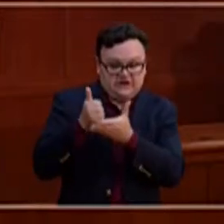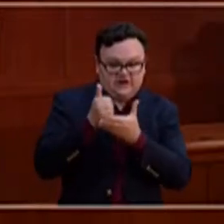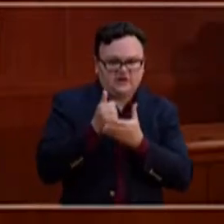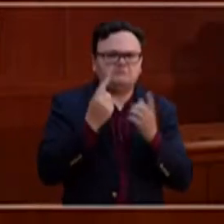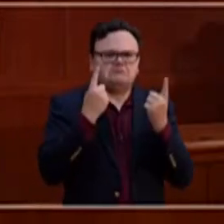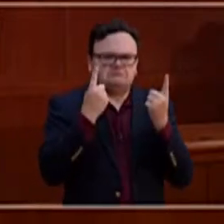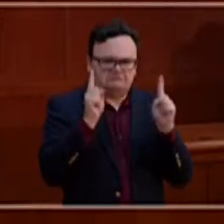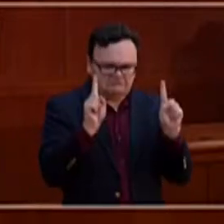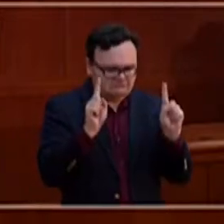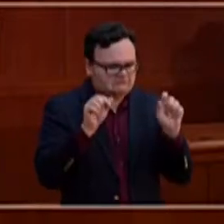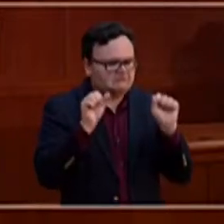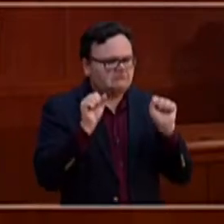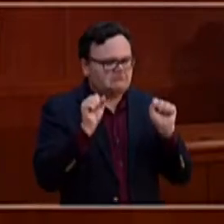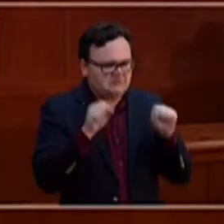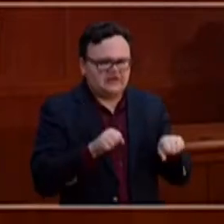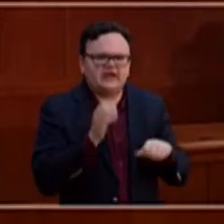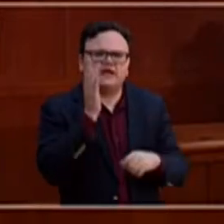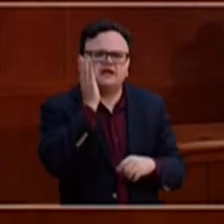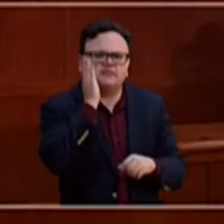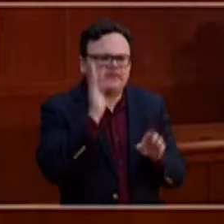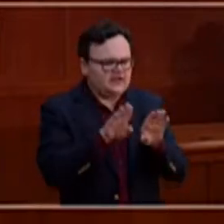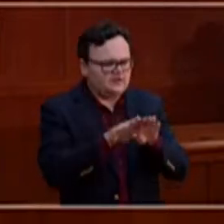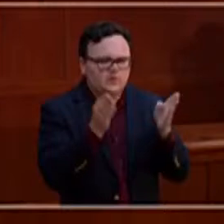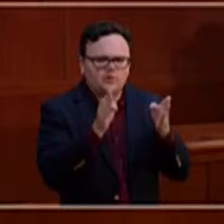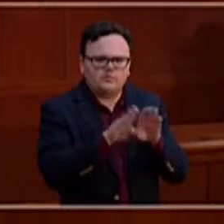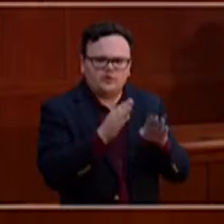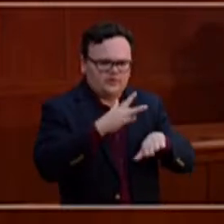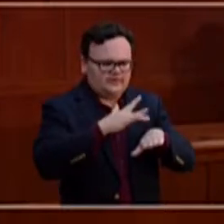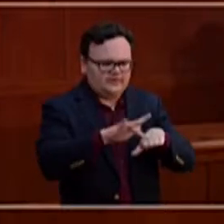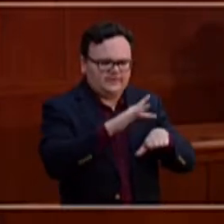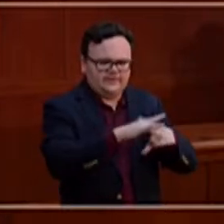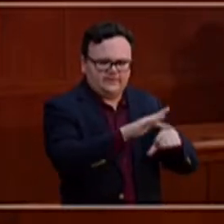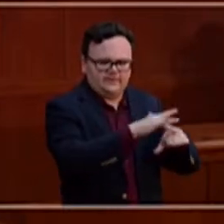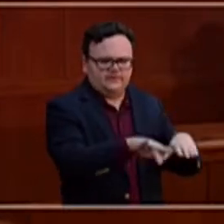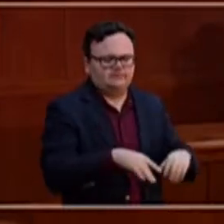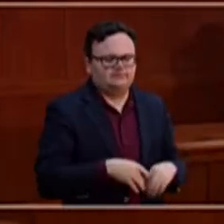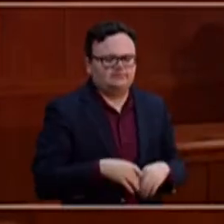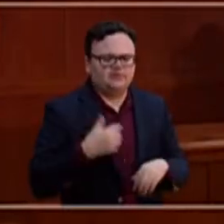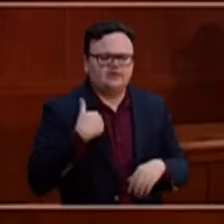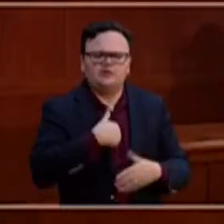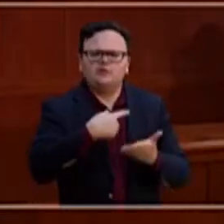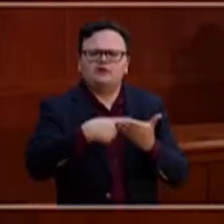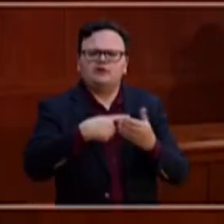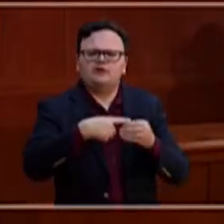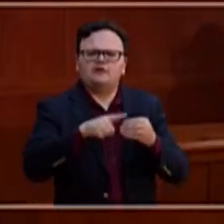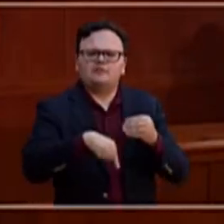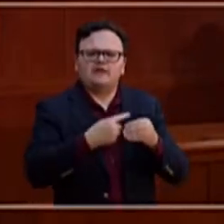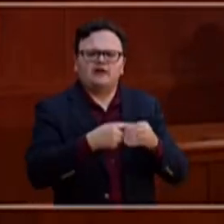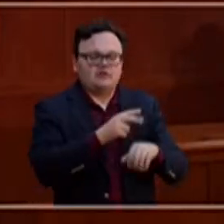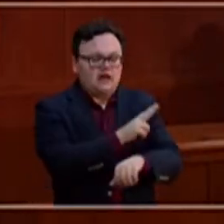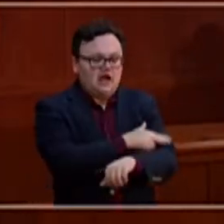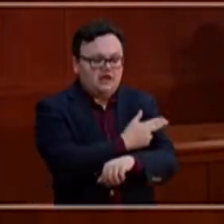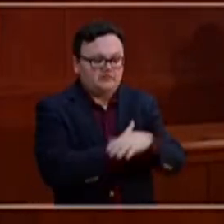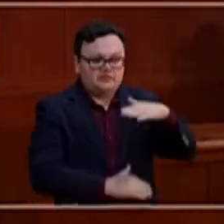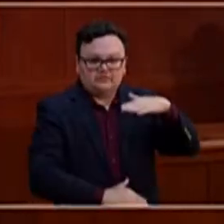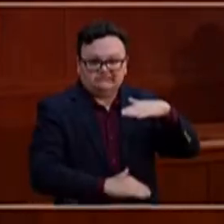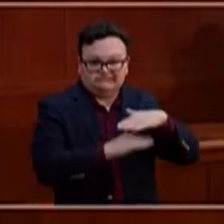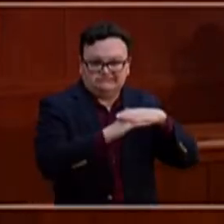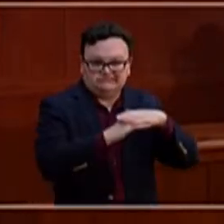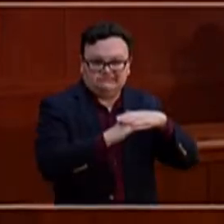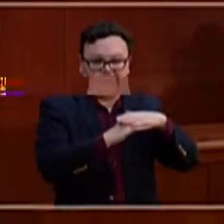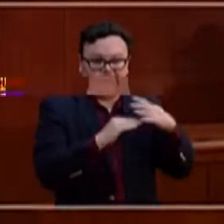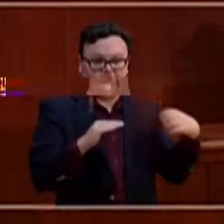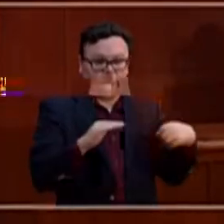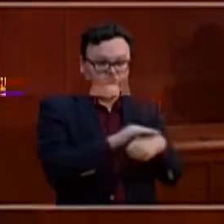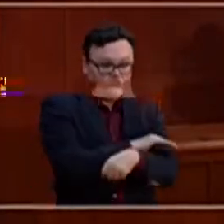capacity and to open up beds. So when you talk about hospital capacity, and I know it's not something that most people study on a daily